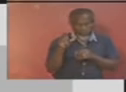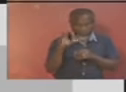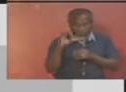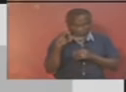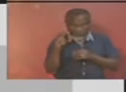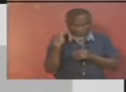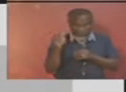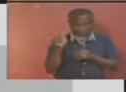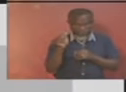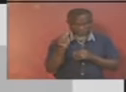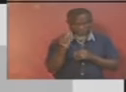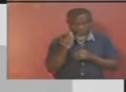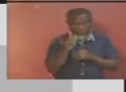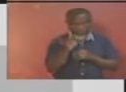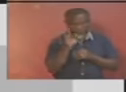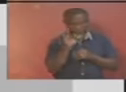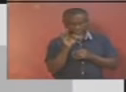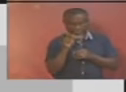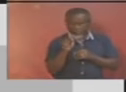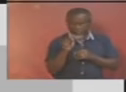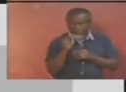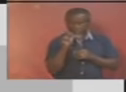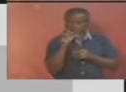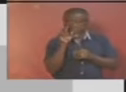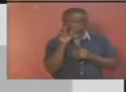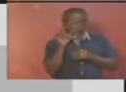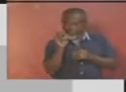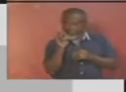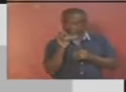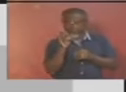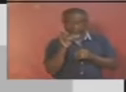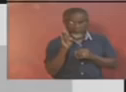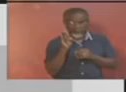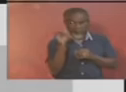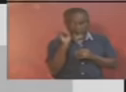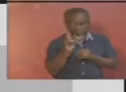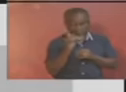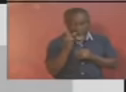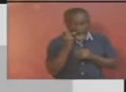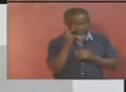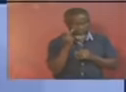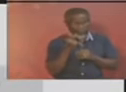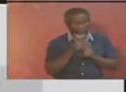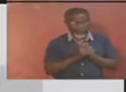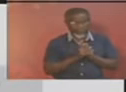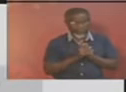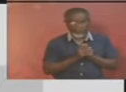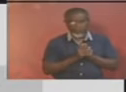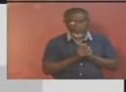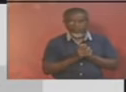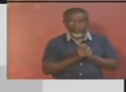entire amount, and asymptomatic persons account for 60.2%. Next slide.